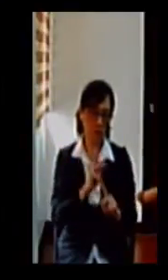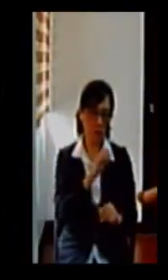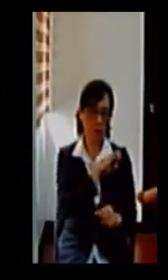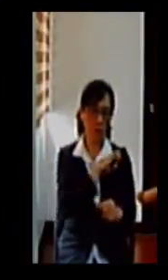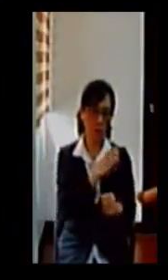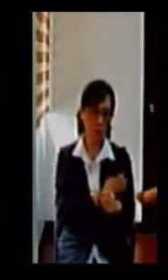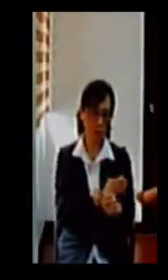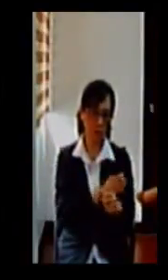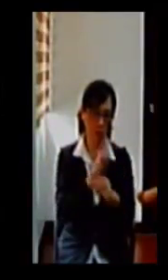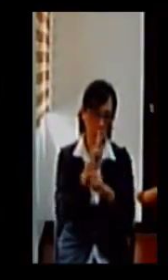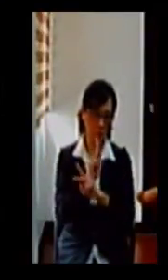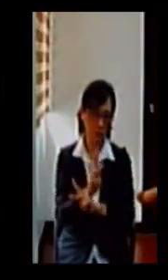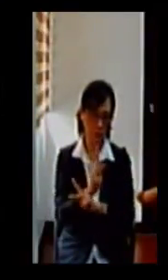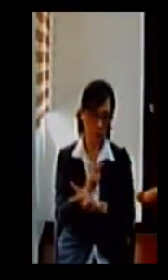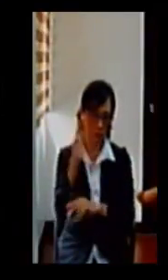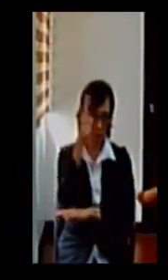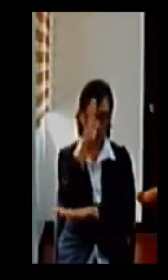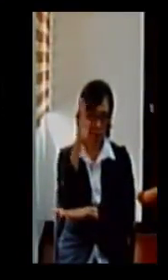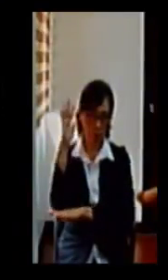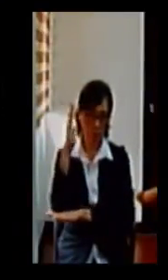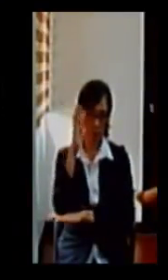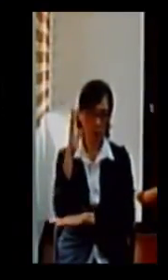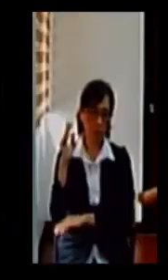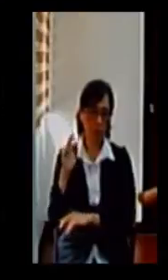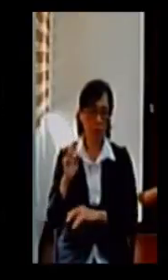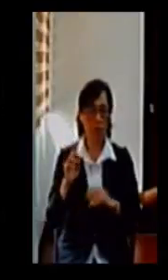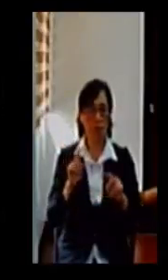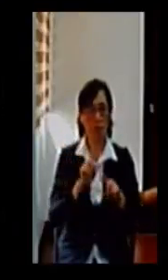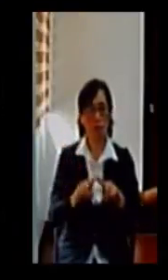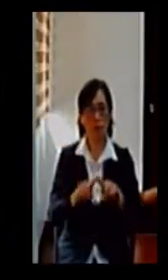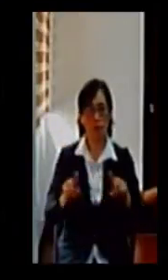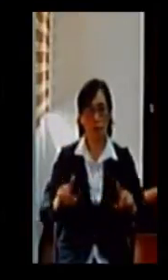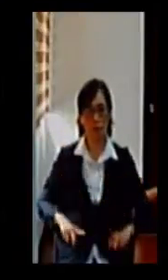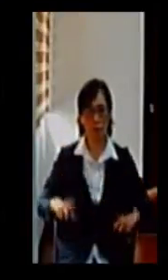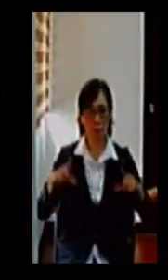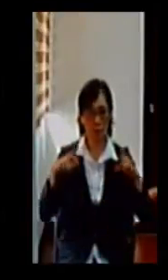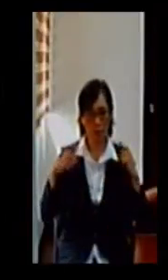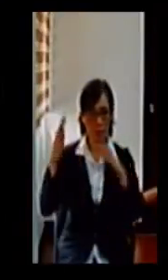you know, protecting our forests and the biodiversity that would hopefully be